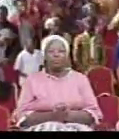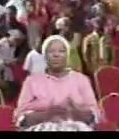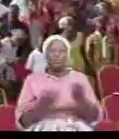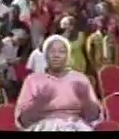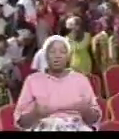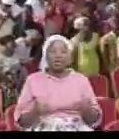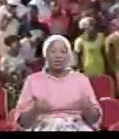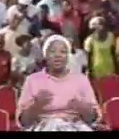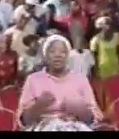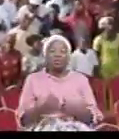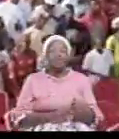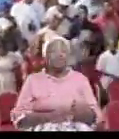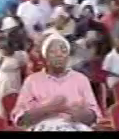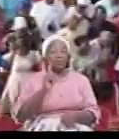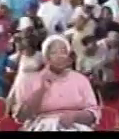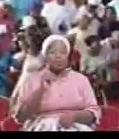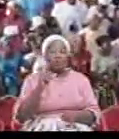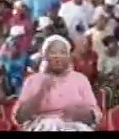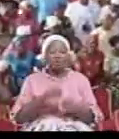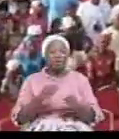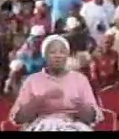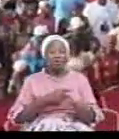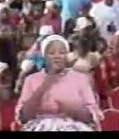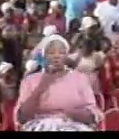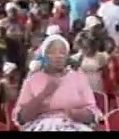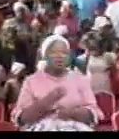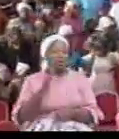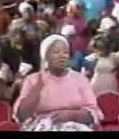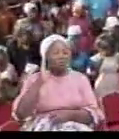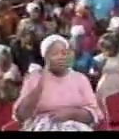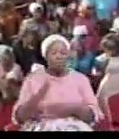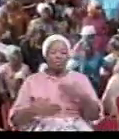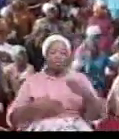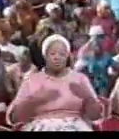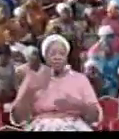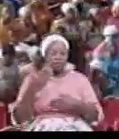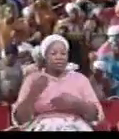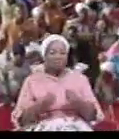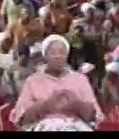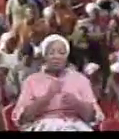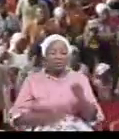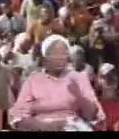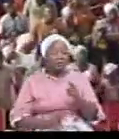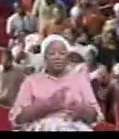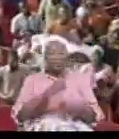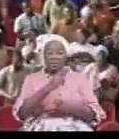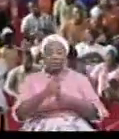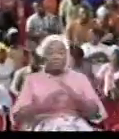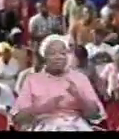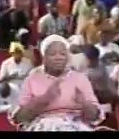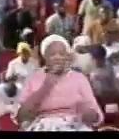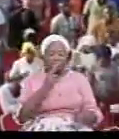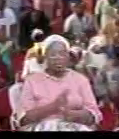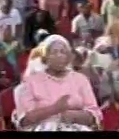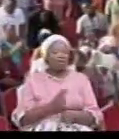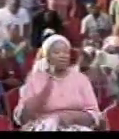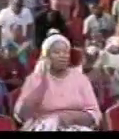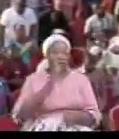rejoice. And today heavens will rejoice. Tonight Ghana will